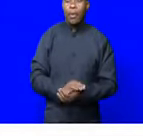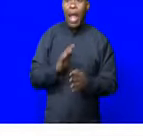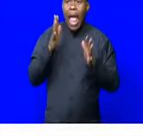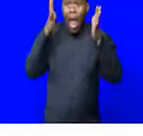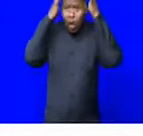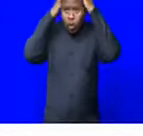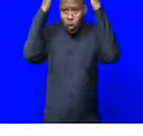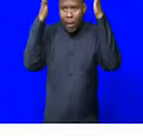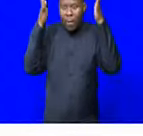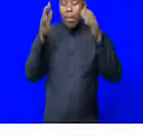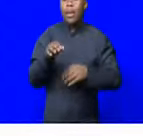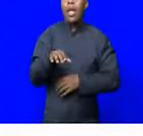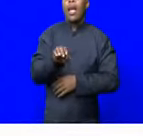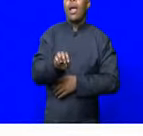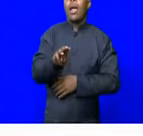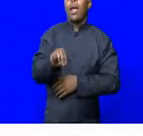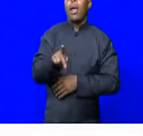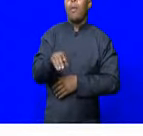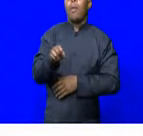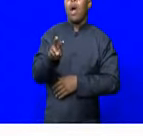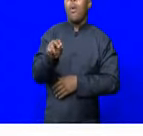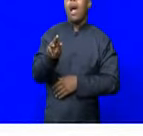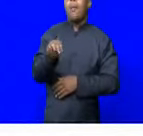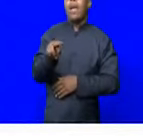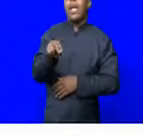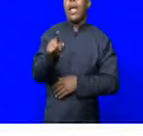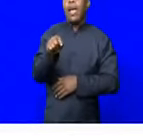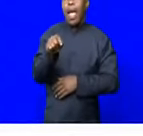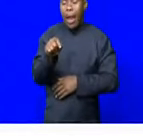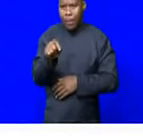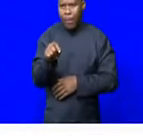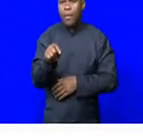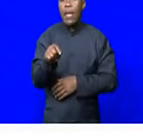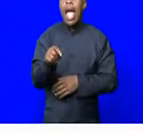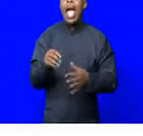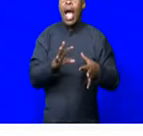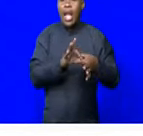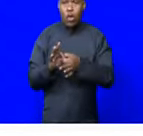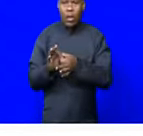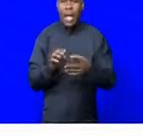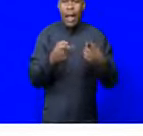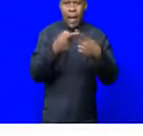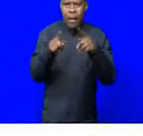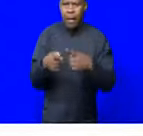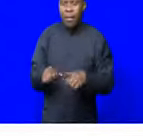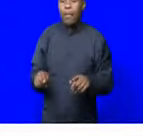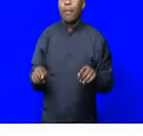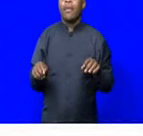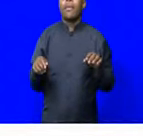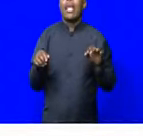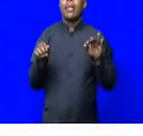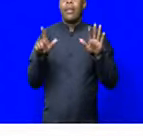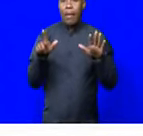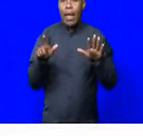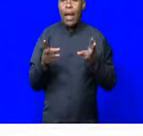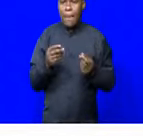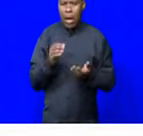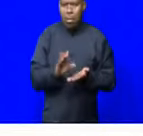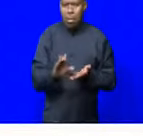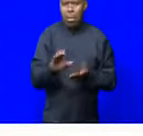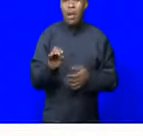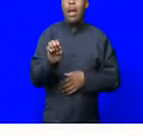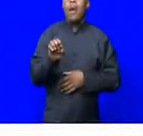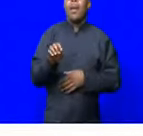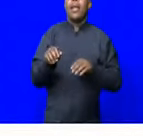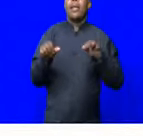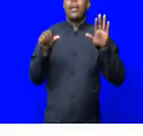Limited Company has presented a cheque amounting to 600,000 emalangeni to 7 non-governmental organizations in Eswatini.